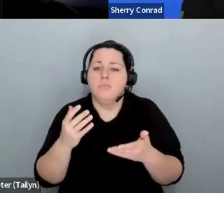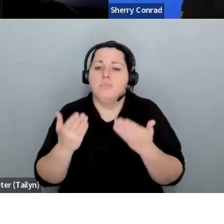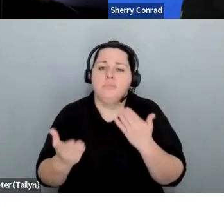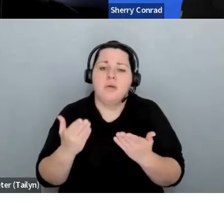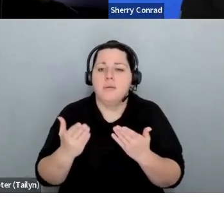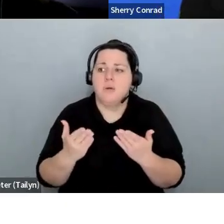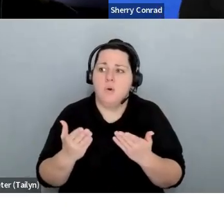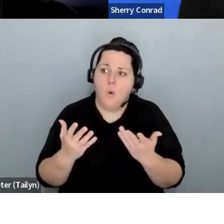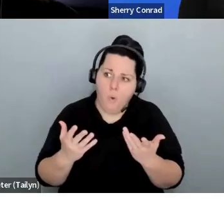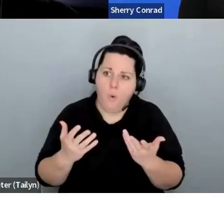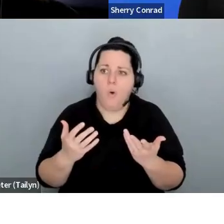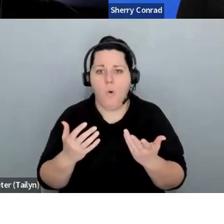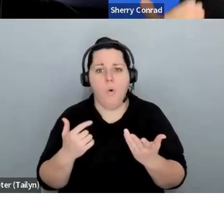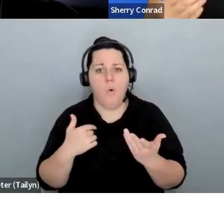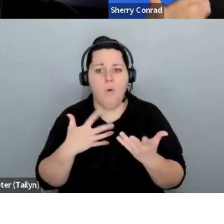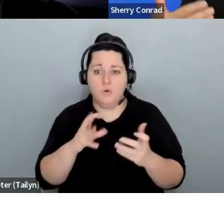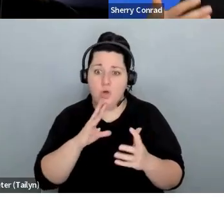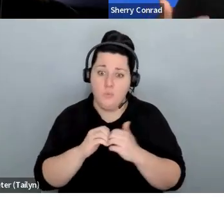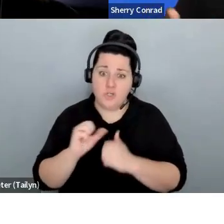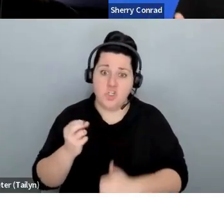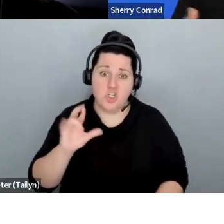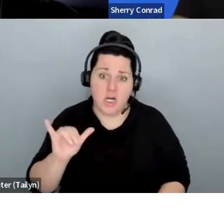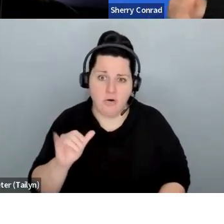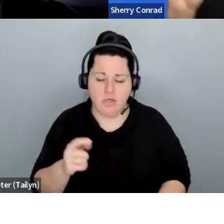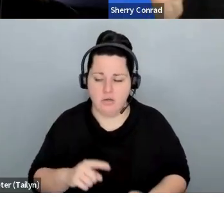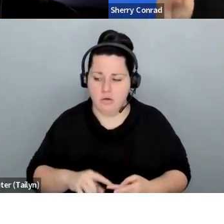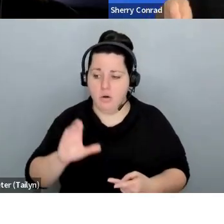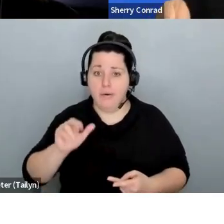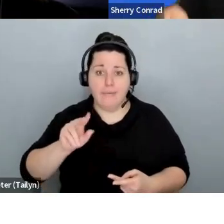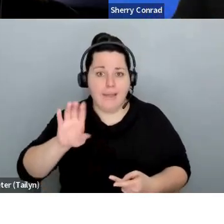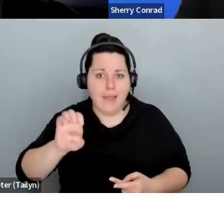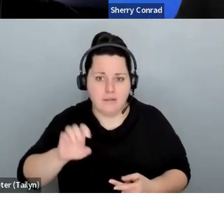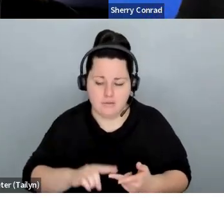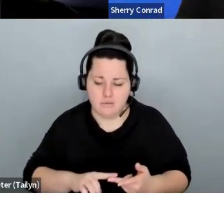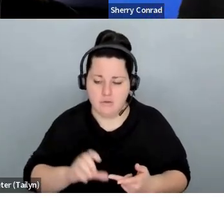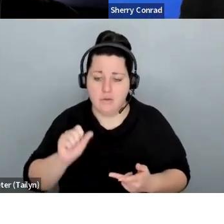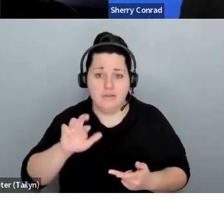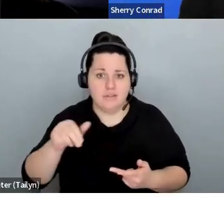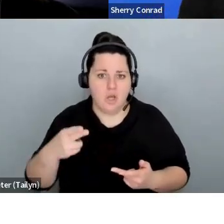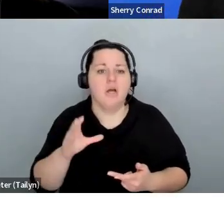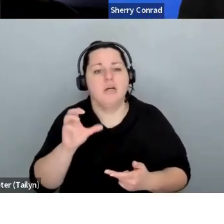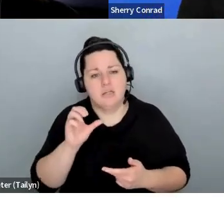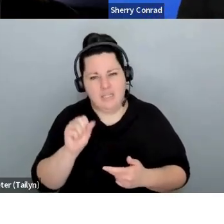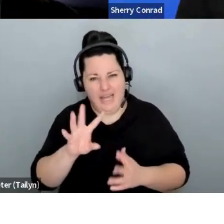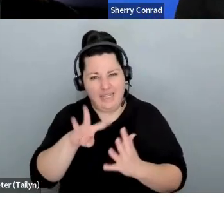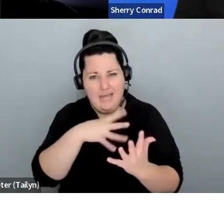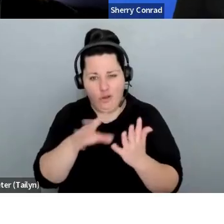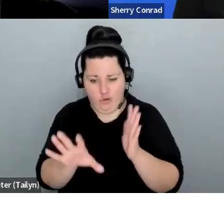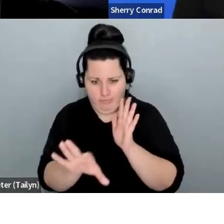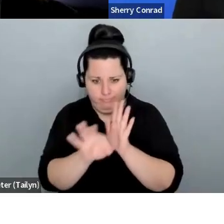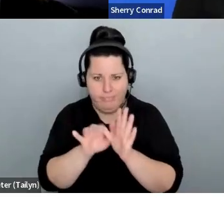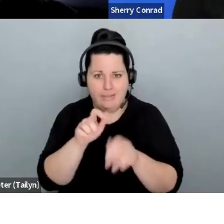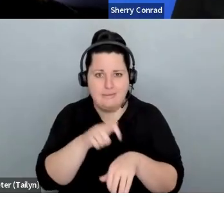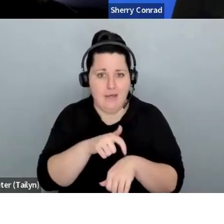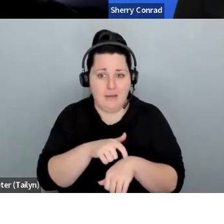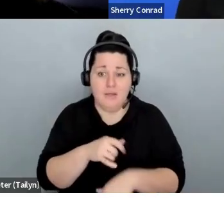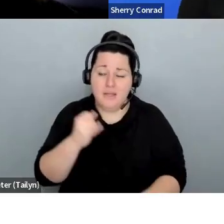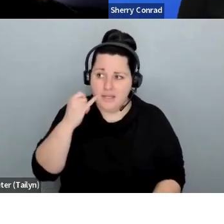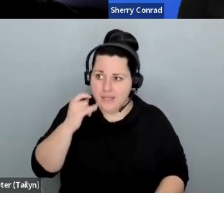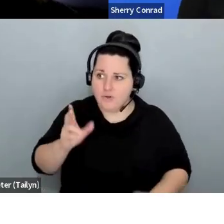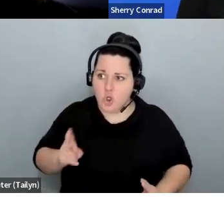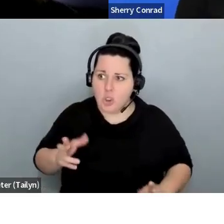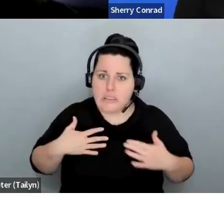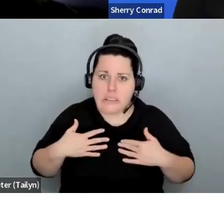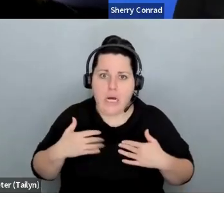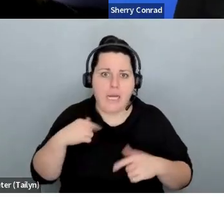want to talk to myself or Candace or Sarah, you can choose a time on one of our calendars. But if you're in a hurry and you need